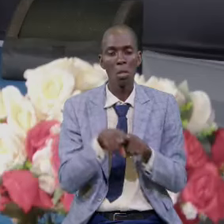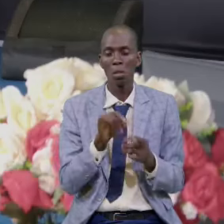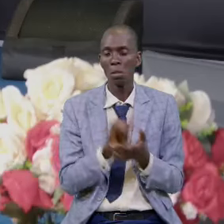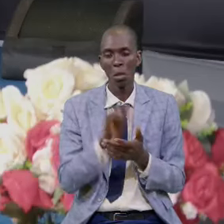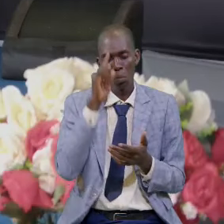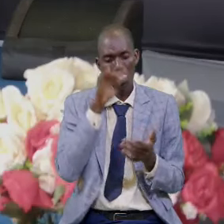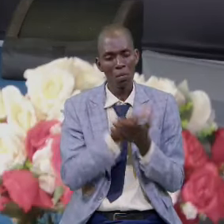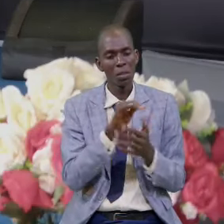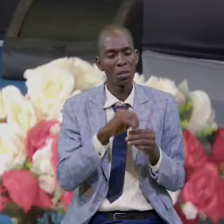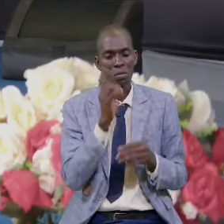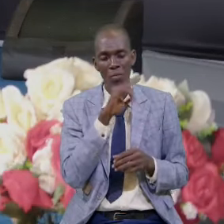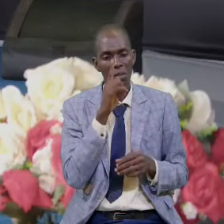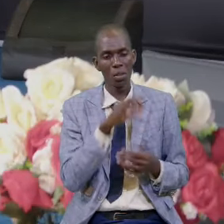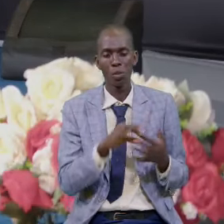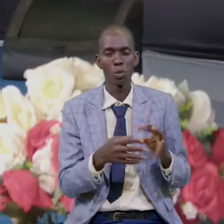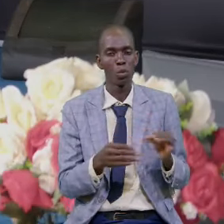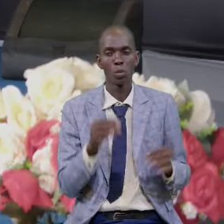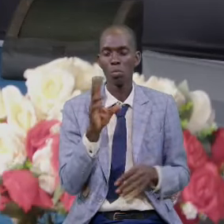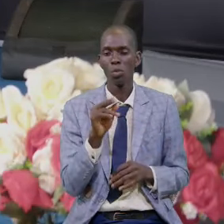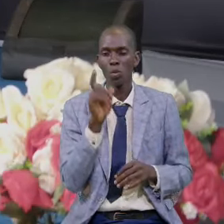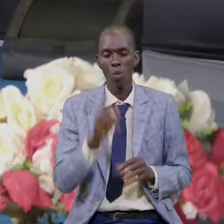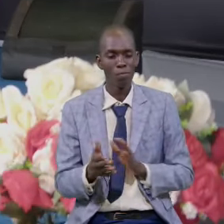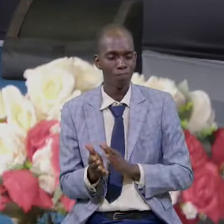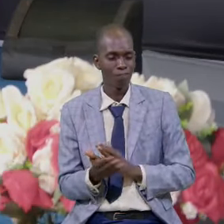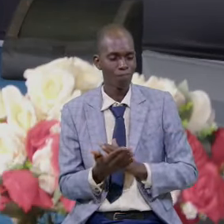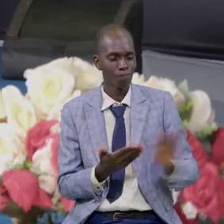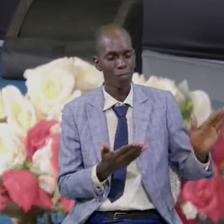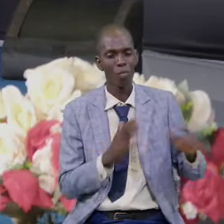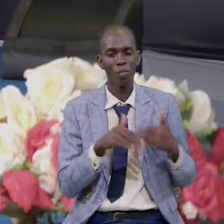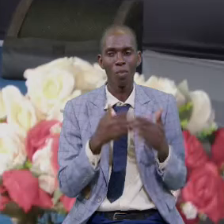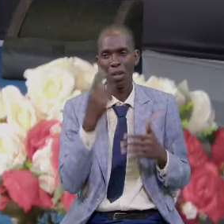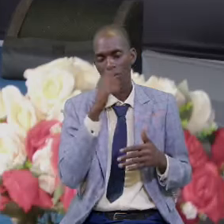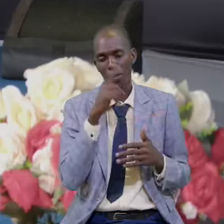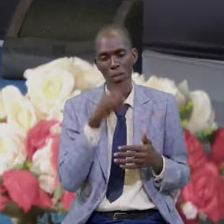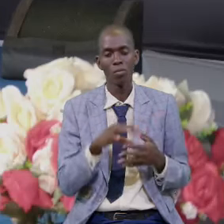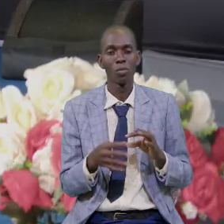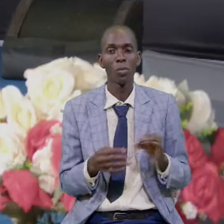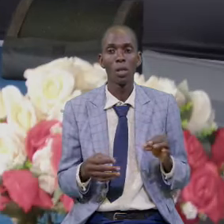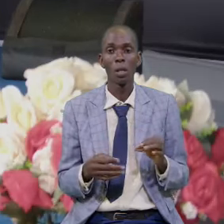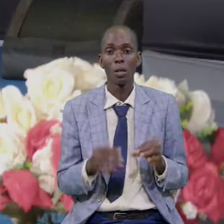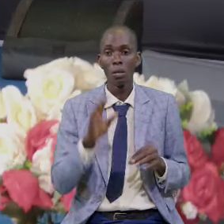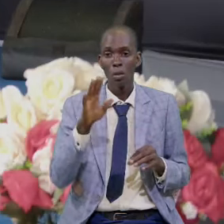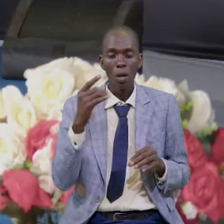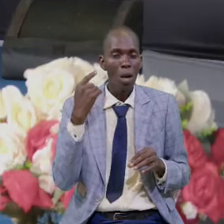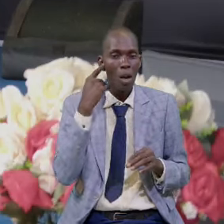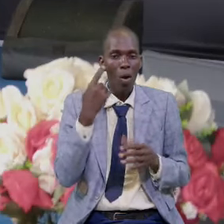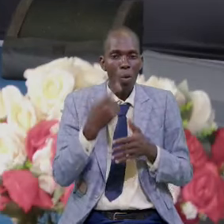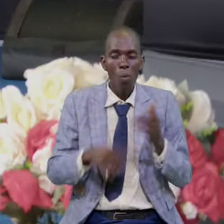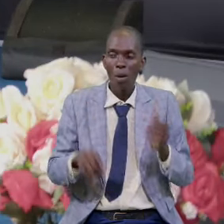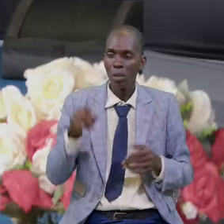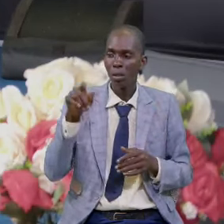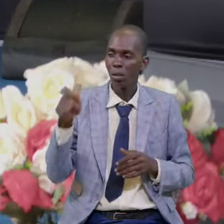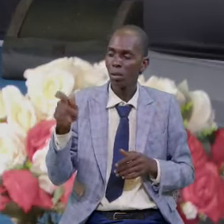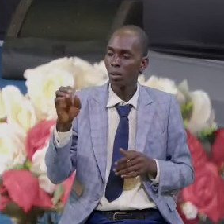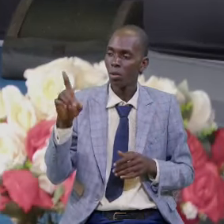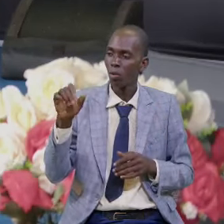those superstitions. Well, this is what Goliath has done. The superstition is, his curse is